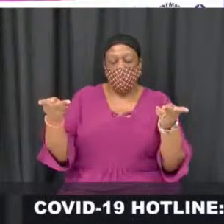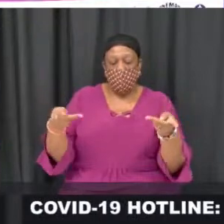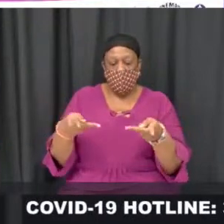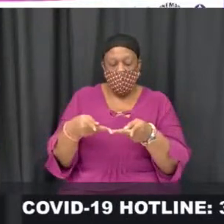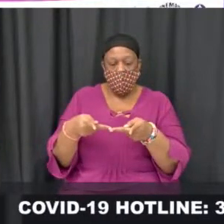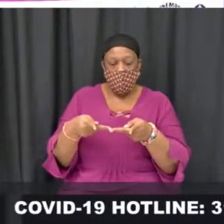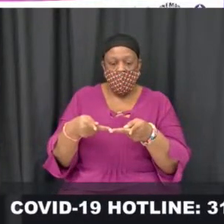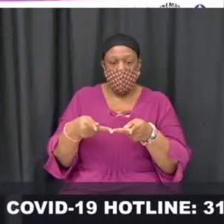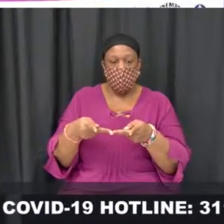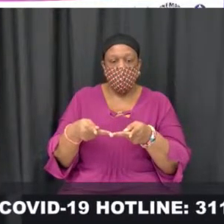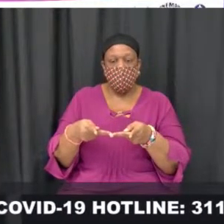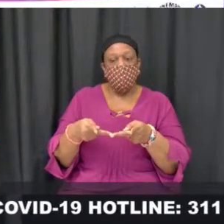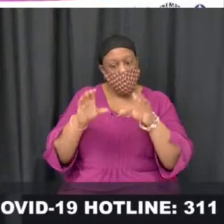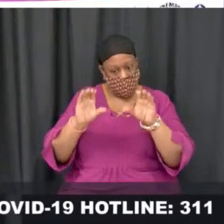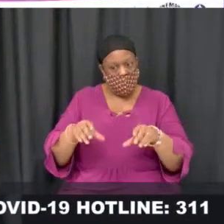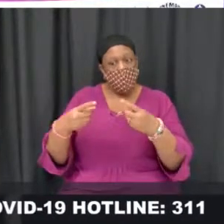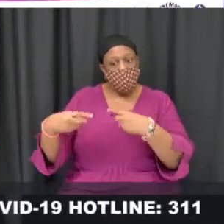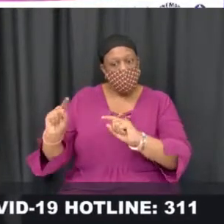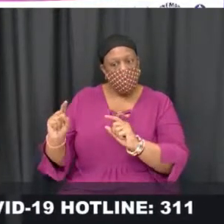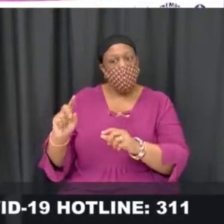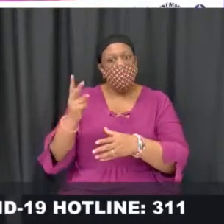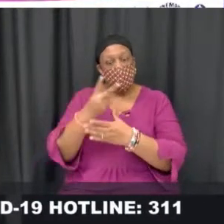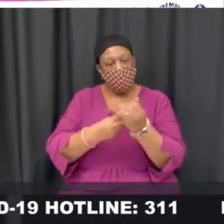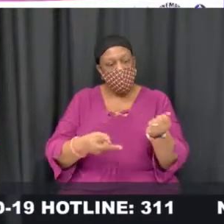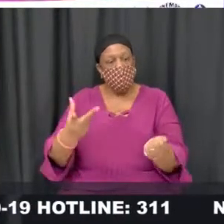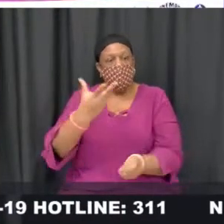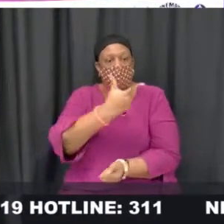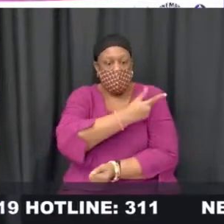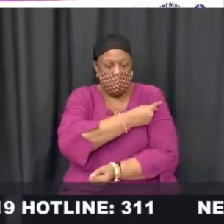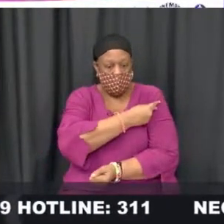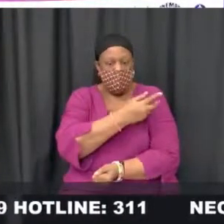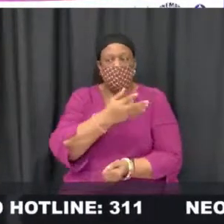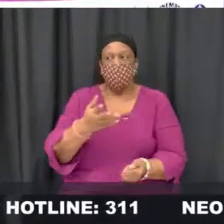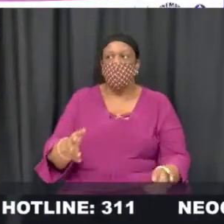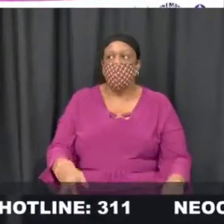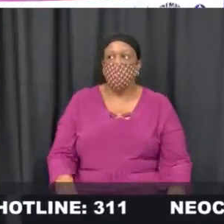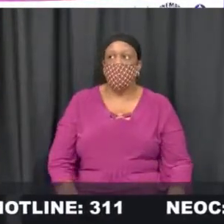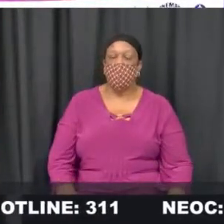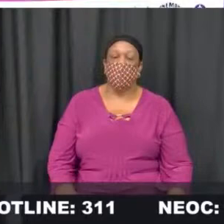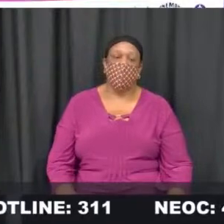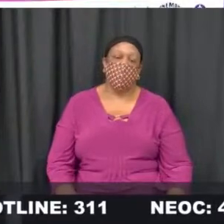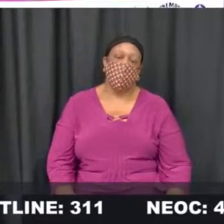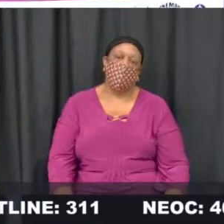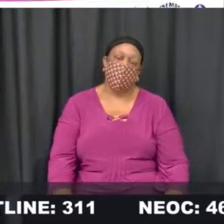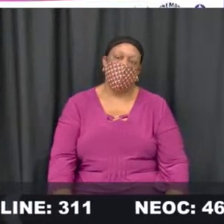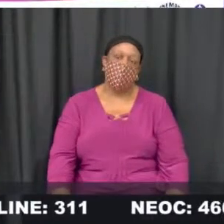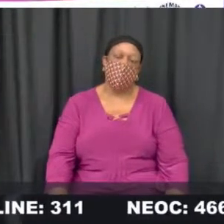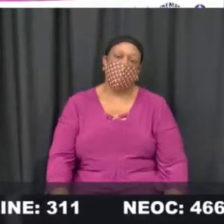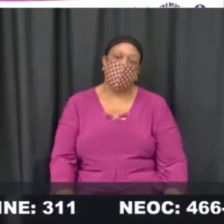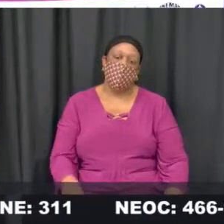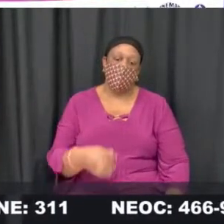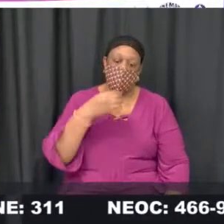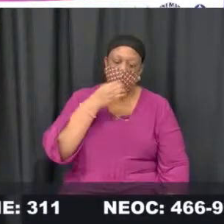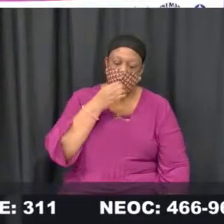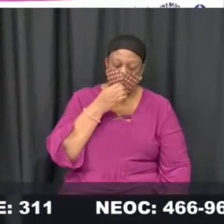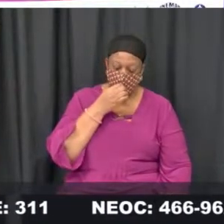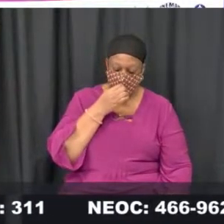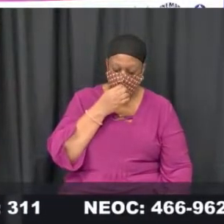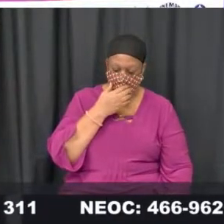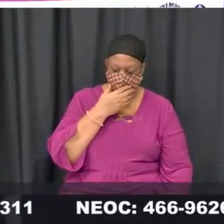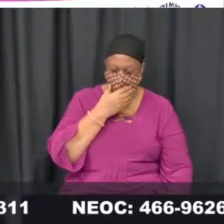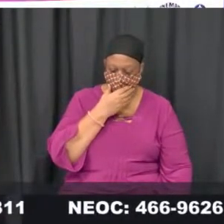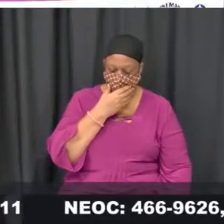non-favorable conditions? CPL is heavily funded by the government of St. Kitts and Nevis with